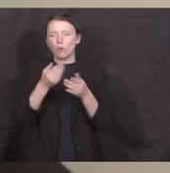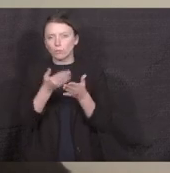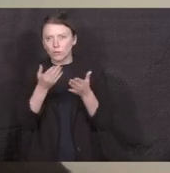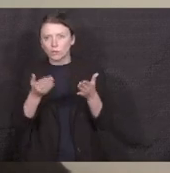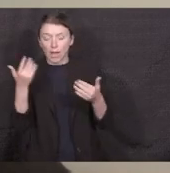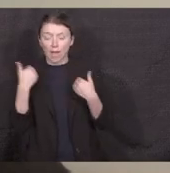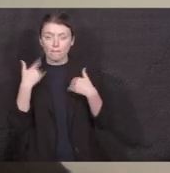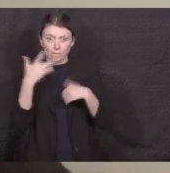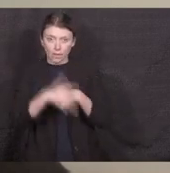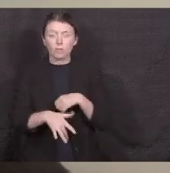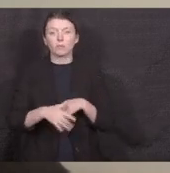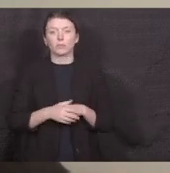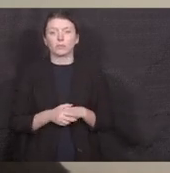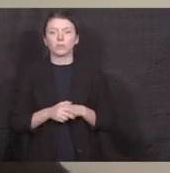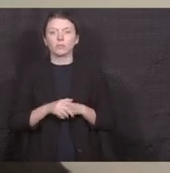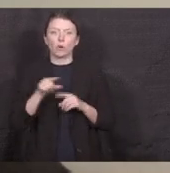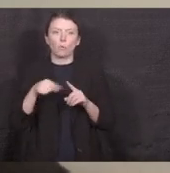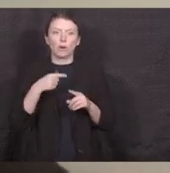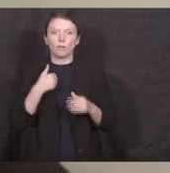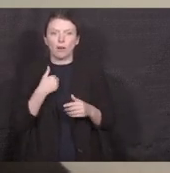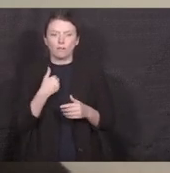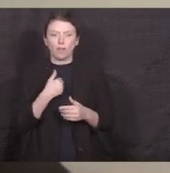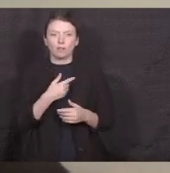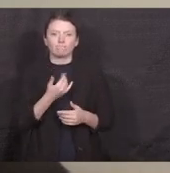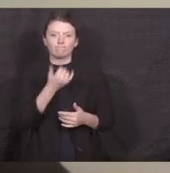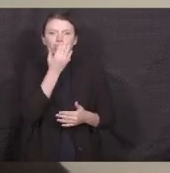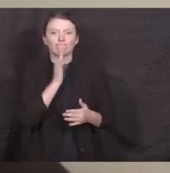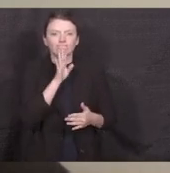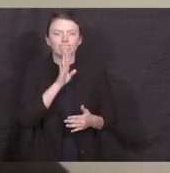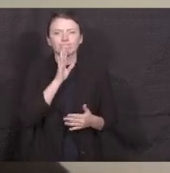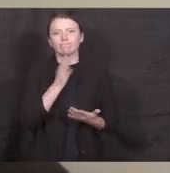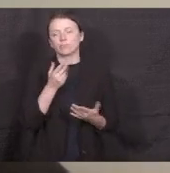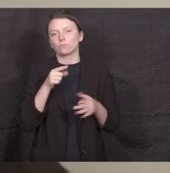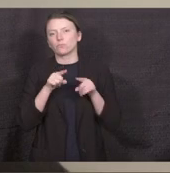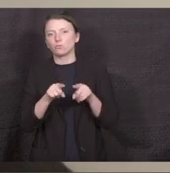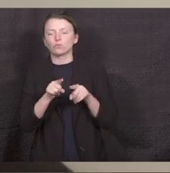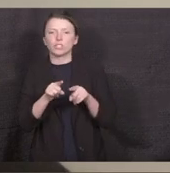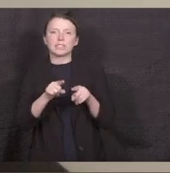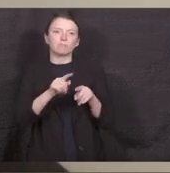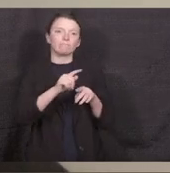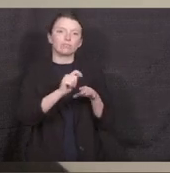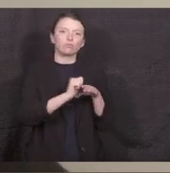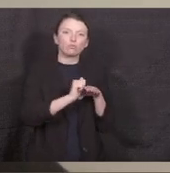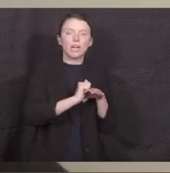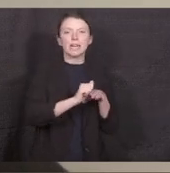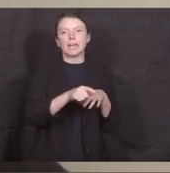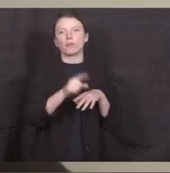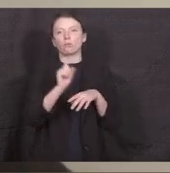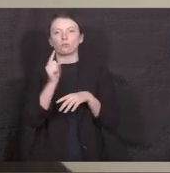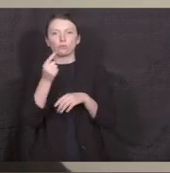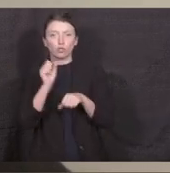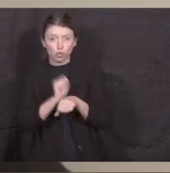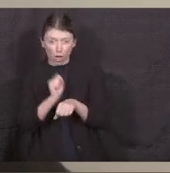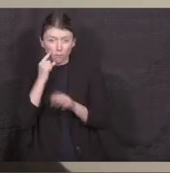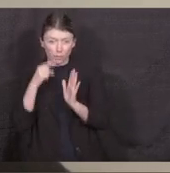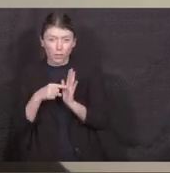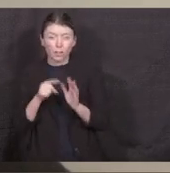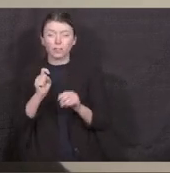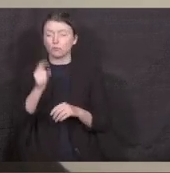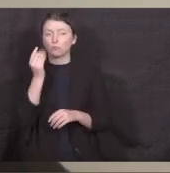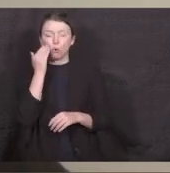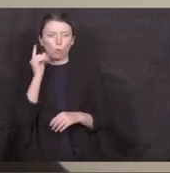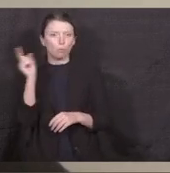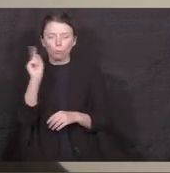so that when you hit that wall, invariably during training or during your stint in your first job, you need to know where